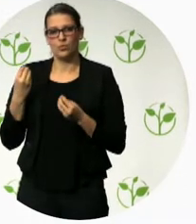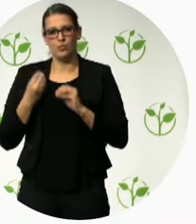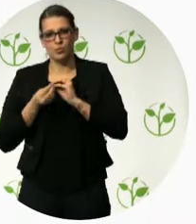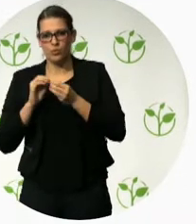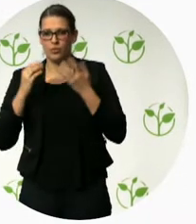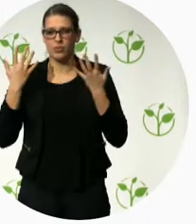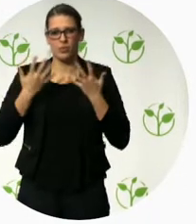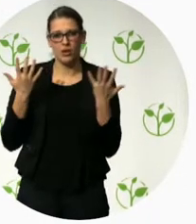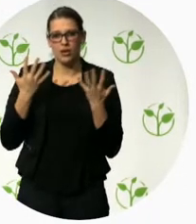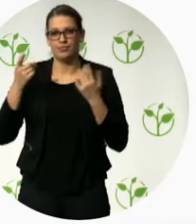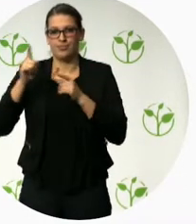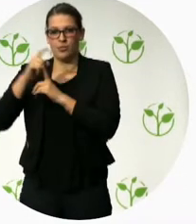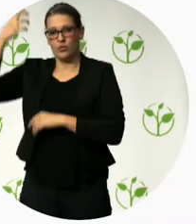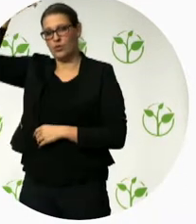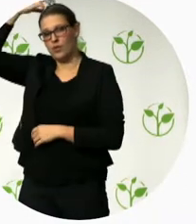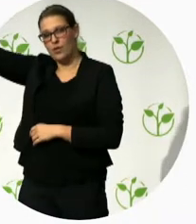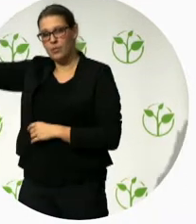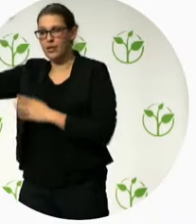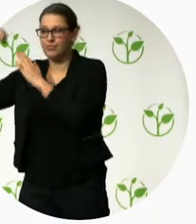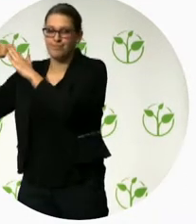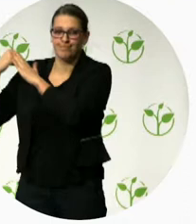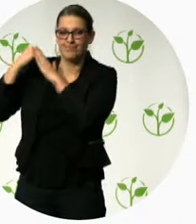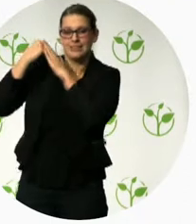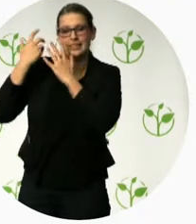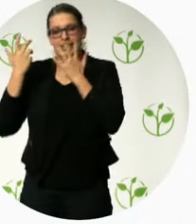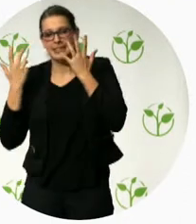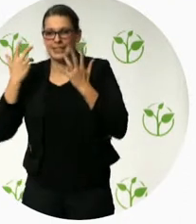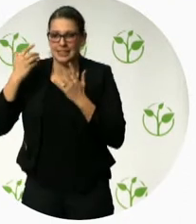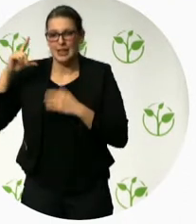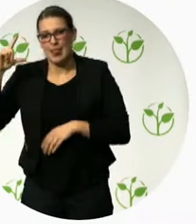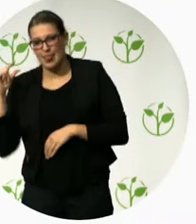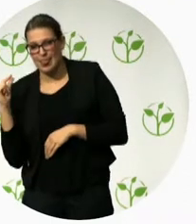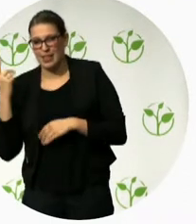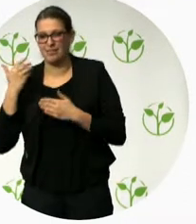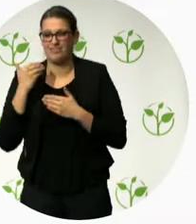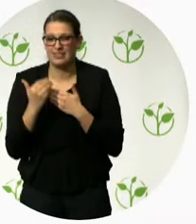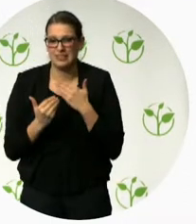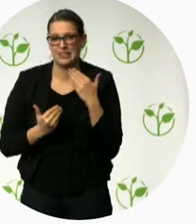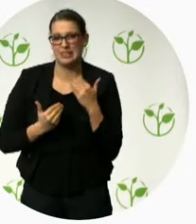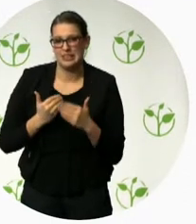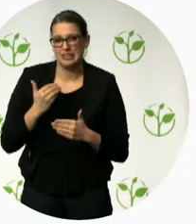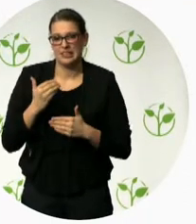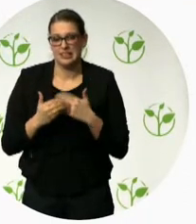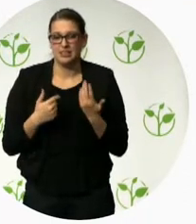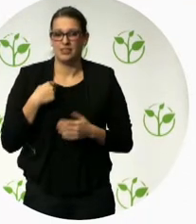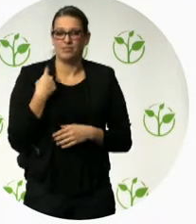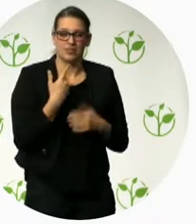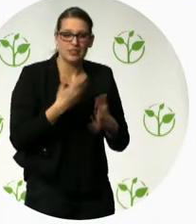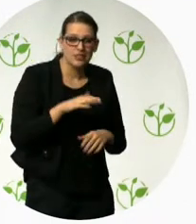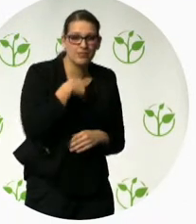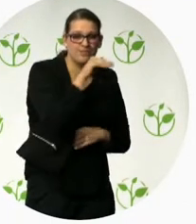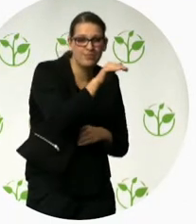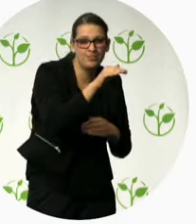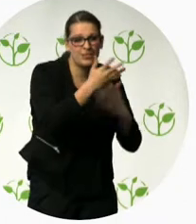is functioning mechanism in place, as we have put a lot of efforts to strengthen the system in local communities. The mechanism, they